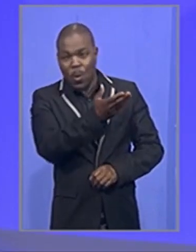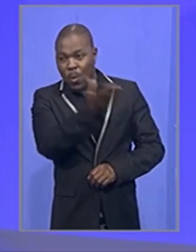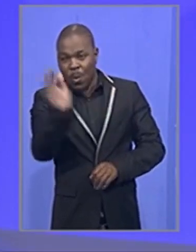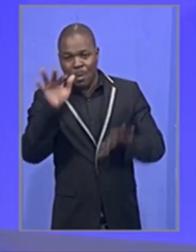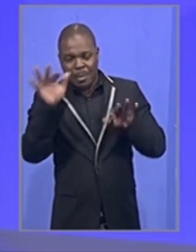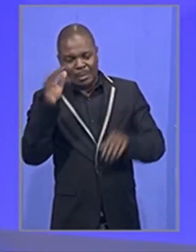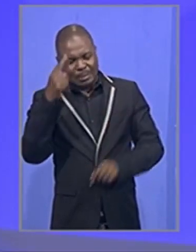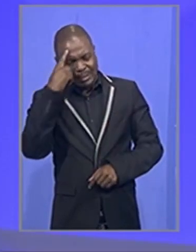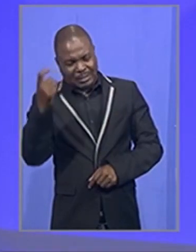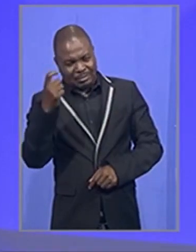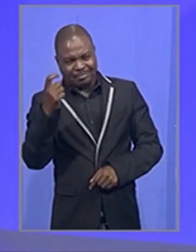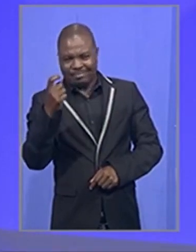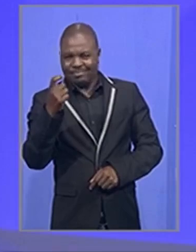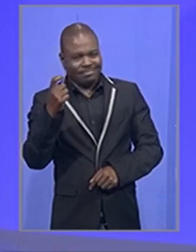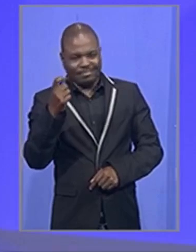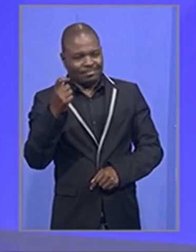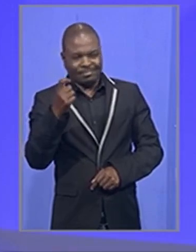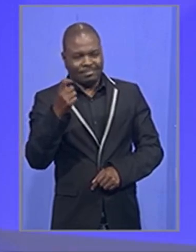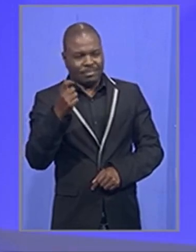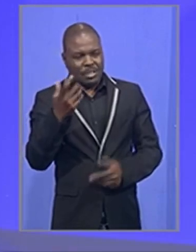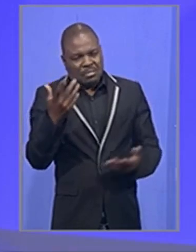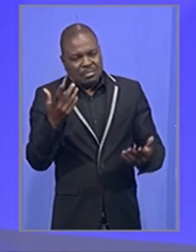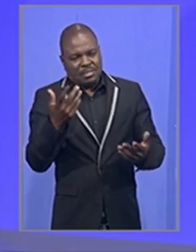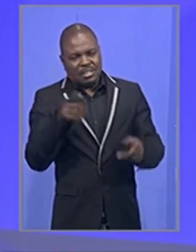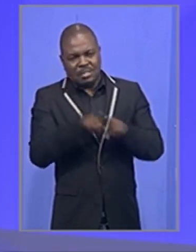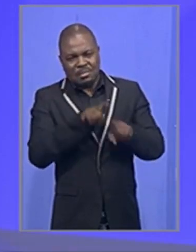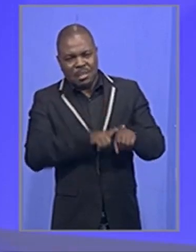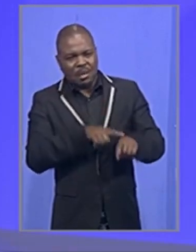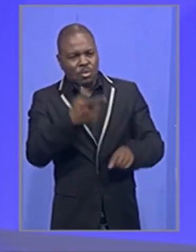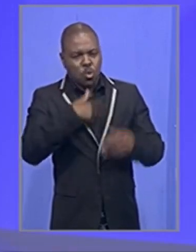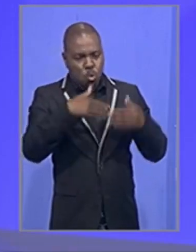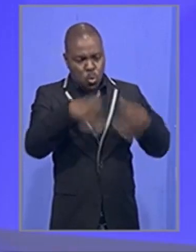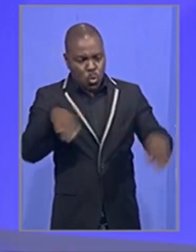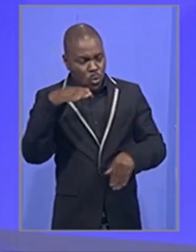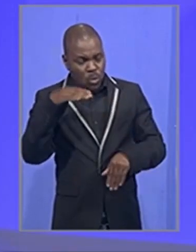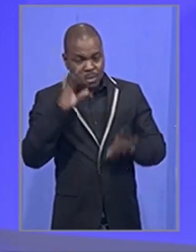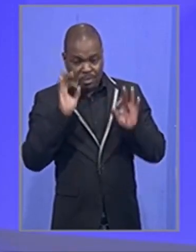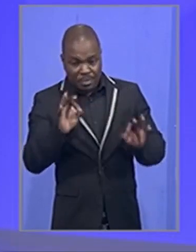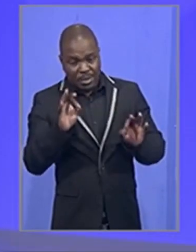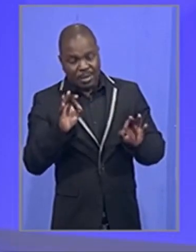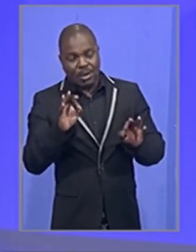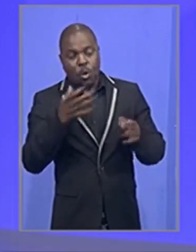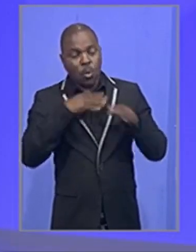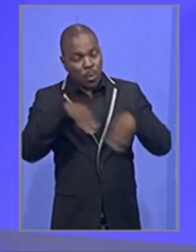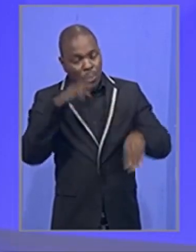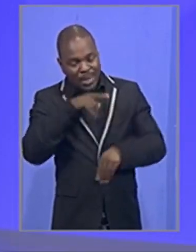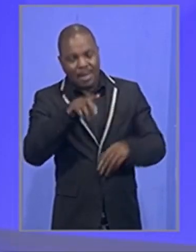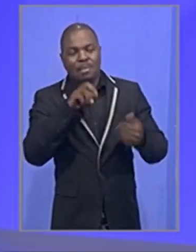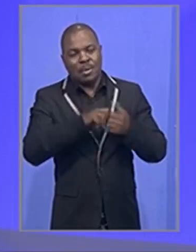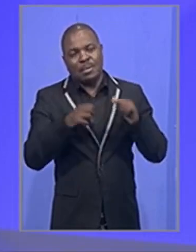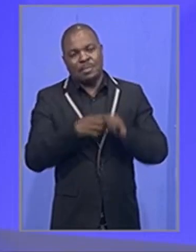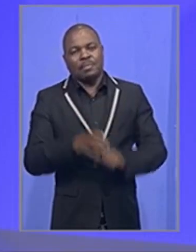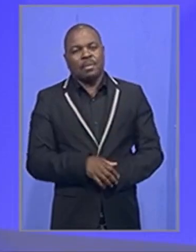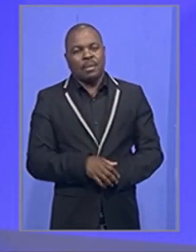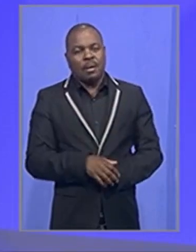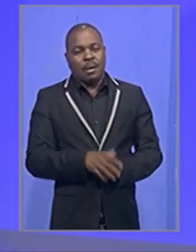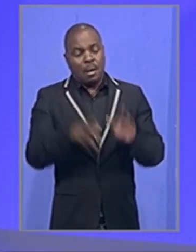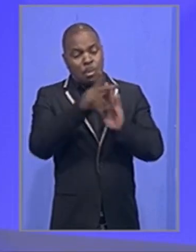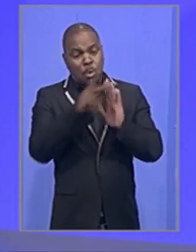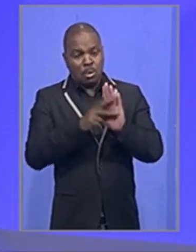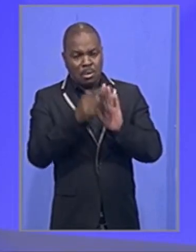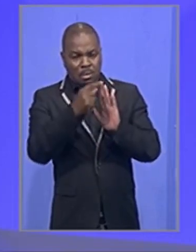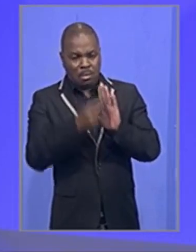dumela hore o etsa sena o sa lobe letho mme o sa kgethe nku ka pere ho ba le bothata mme ke ka ho maano ana hona le batho